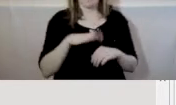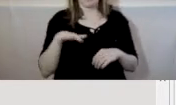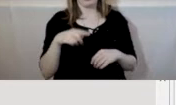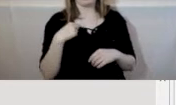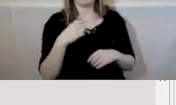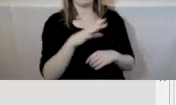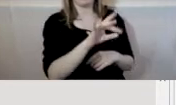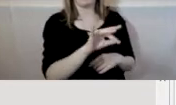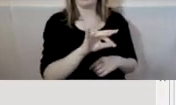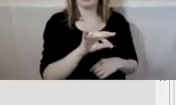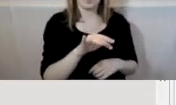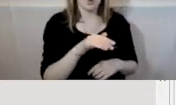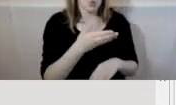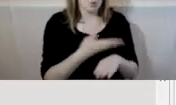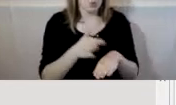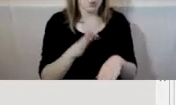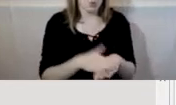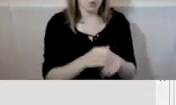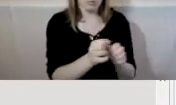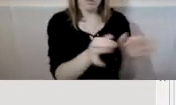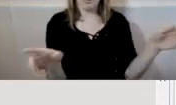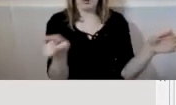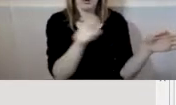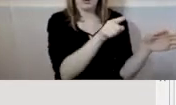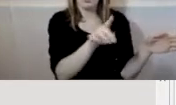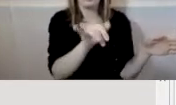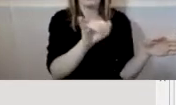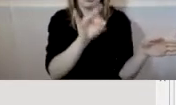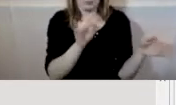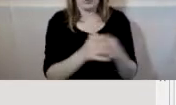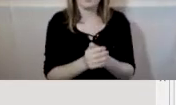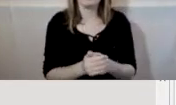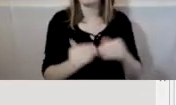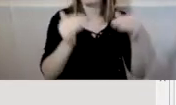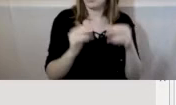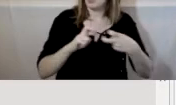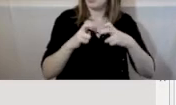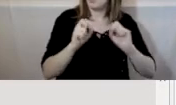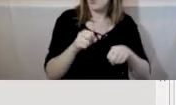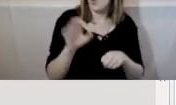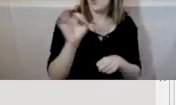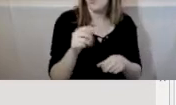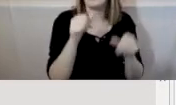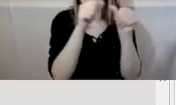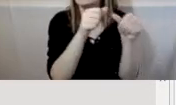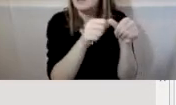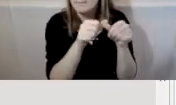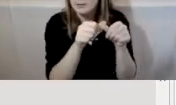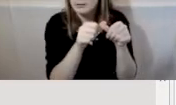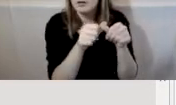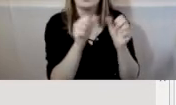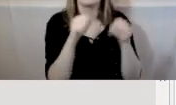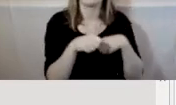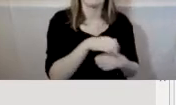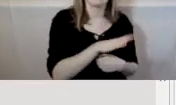other problem is with the exams, that pupils maybe choose one that